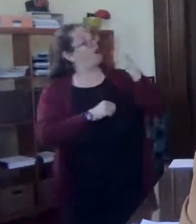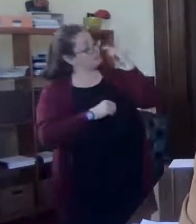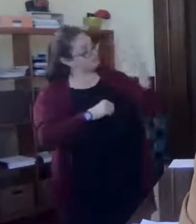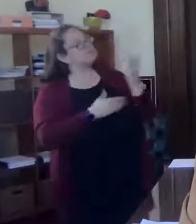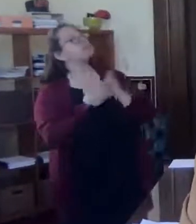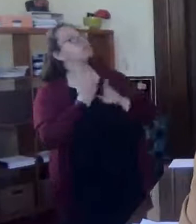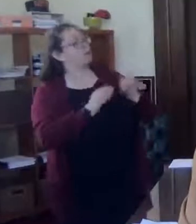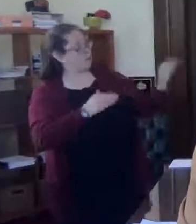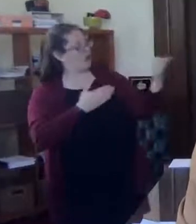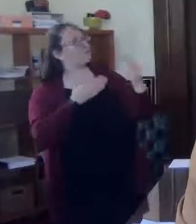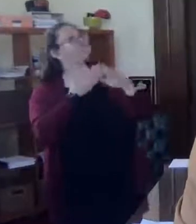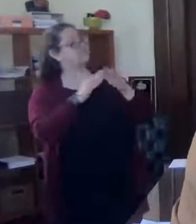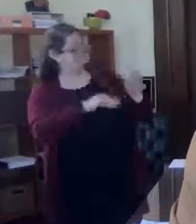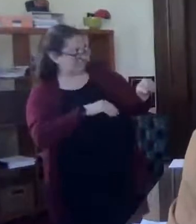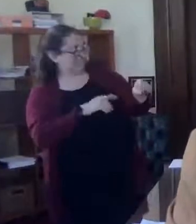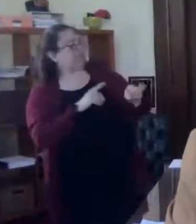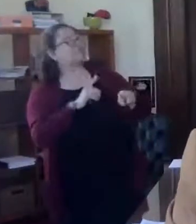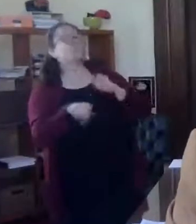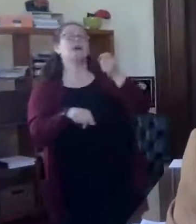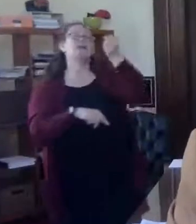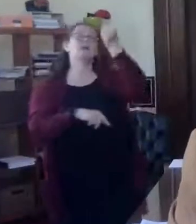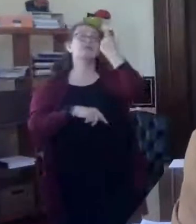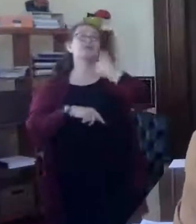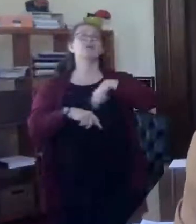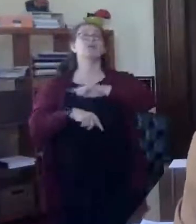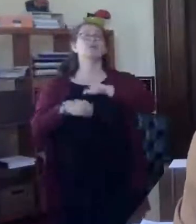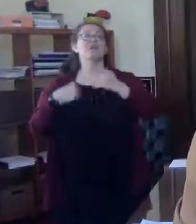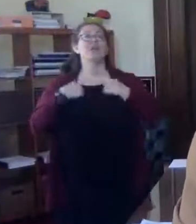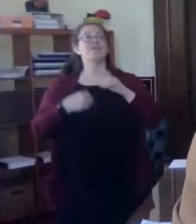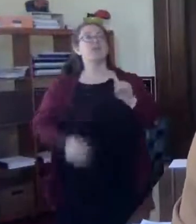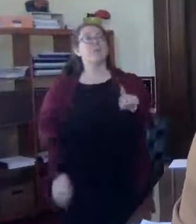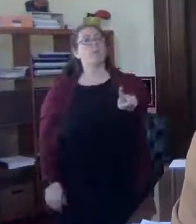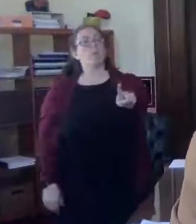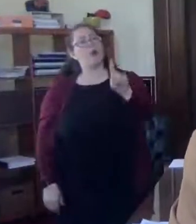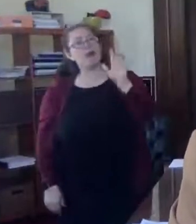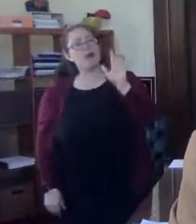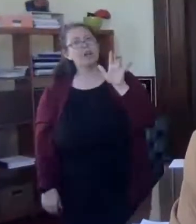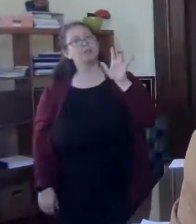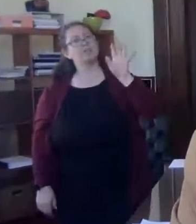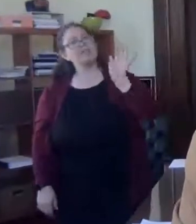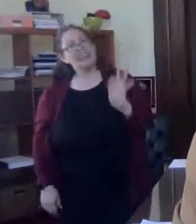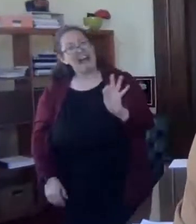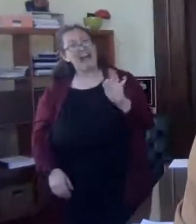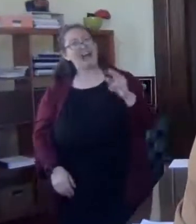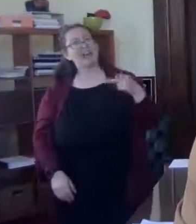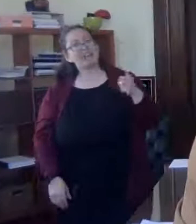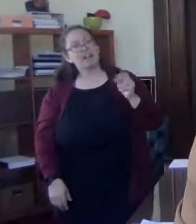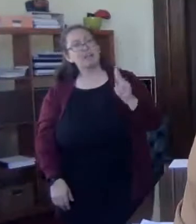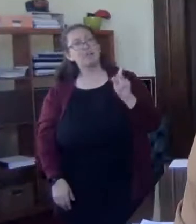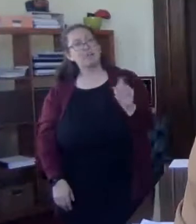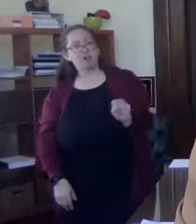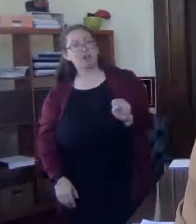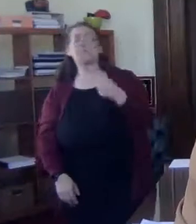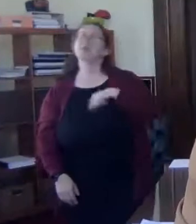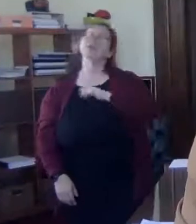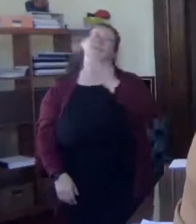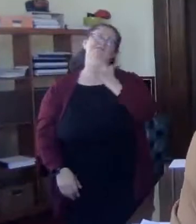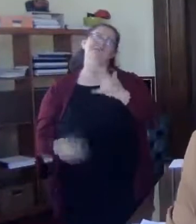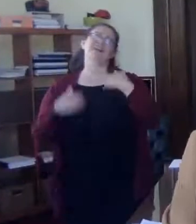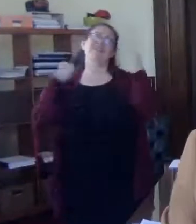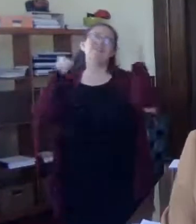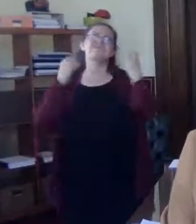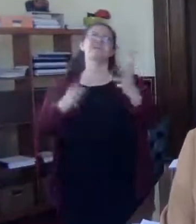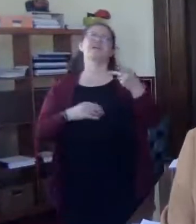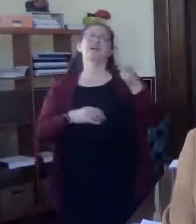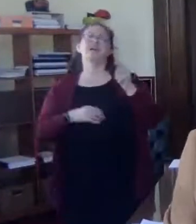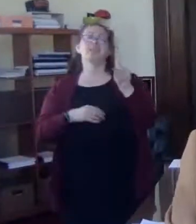consider that, but we have 109 parks. We are very fortunate to have that number of parks, and we have closed